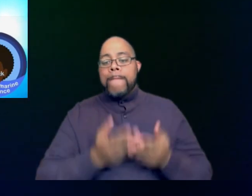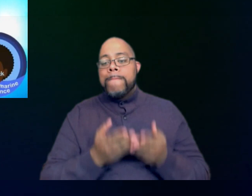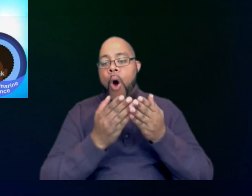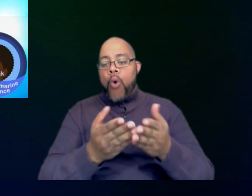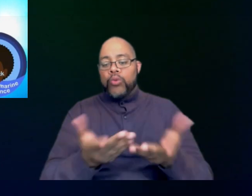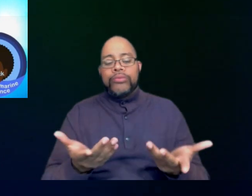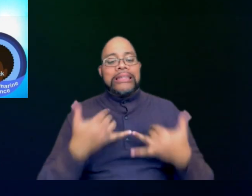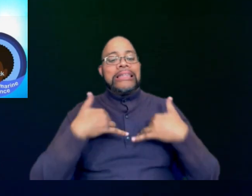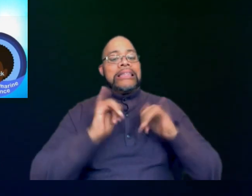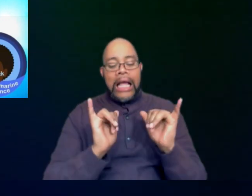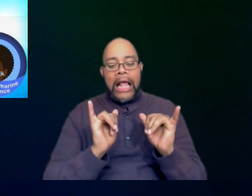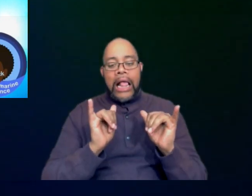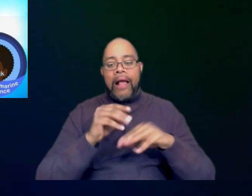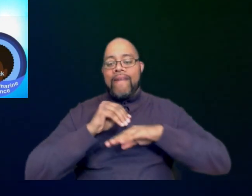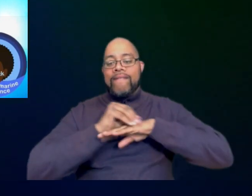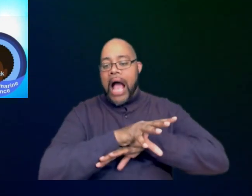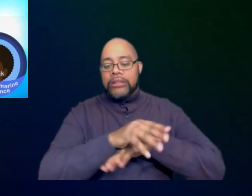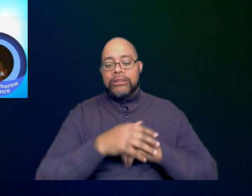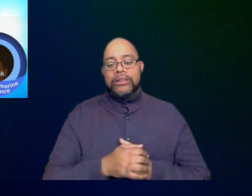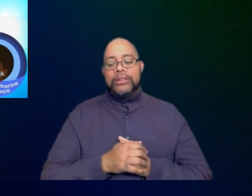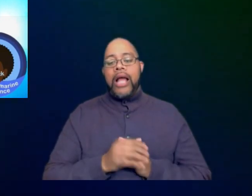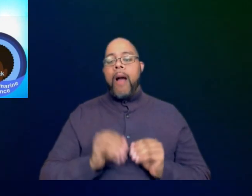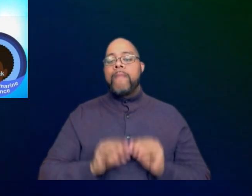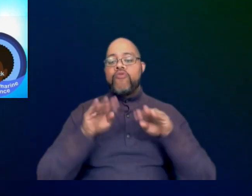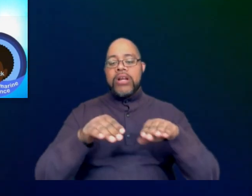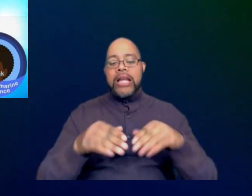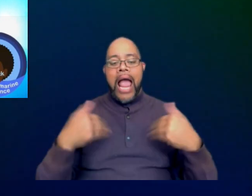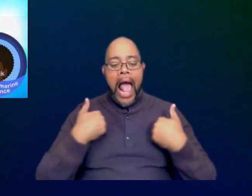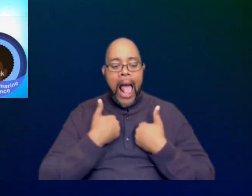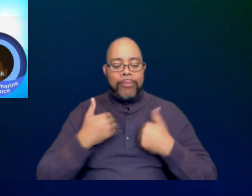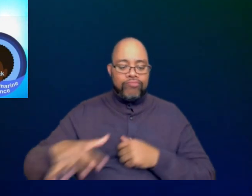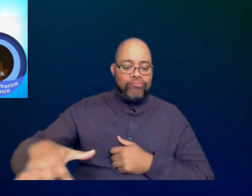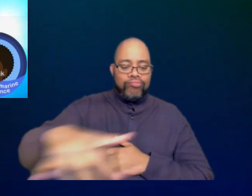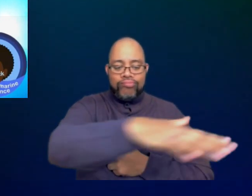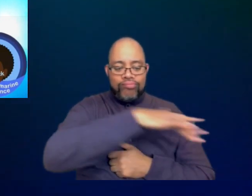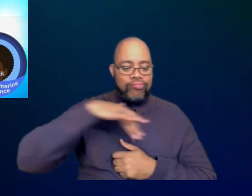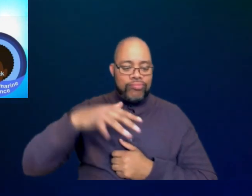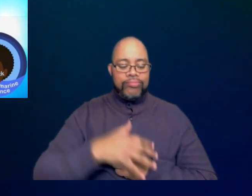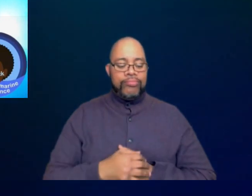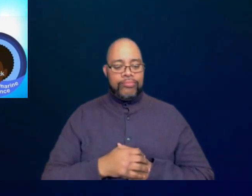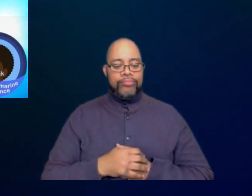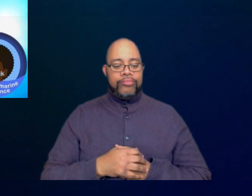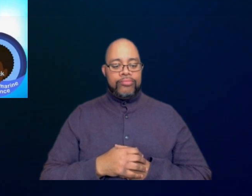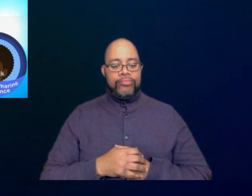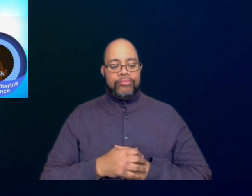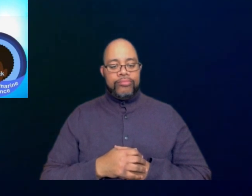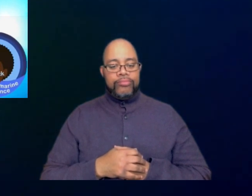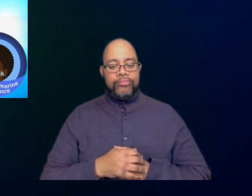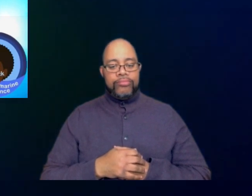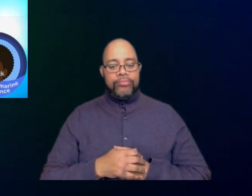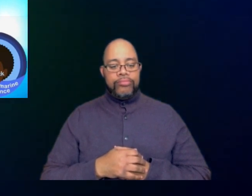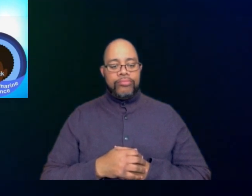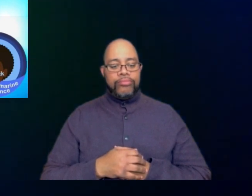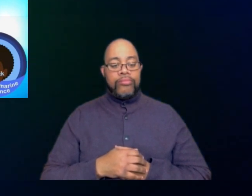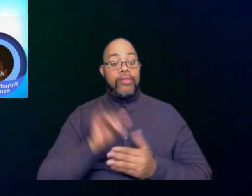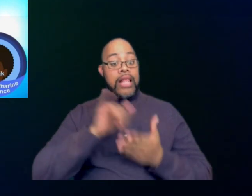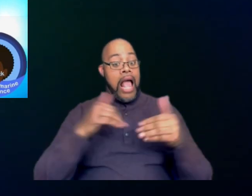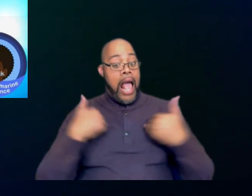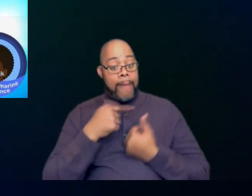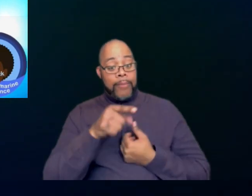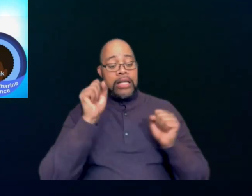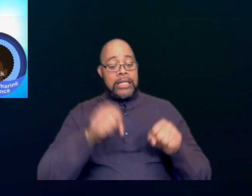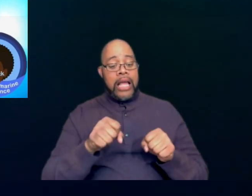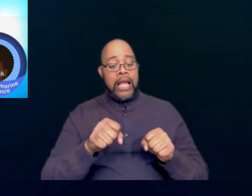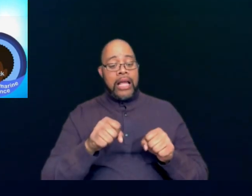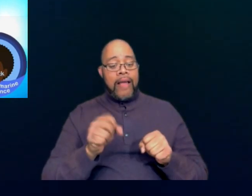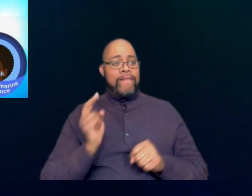the boat, it's still affecting the marine habitats and these marine animals. Or these